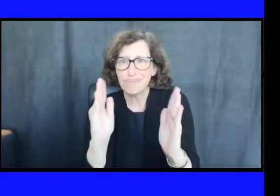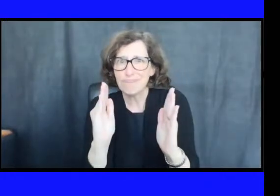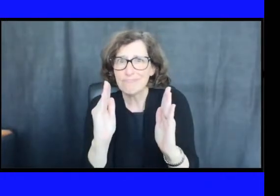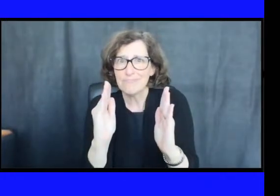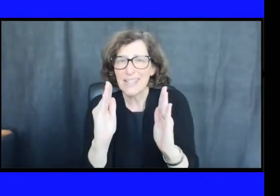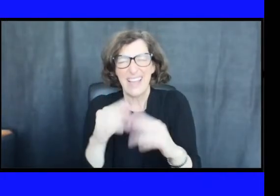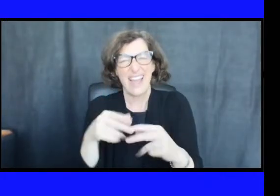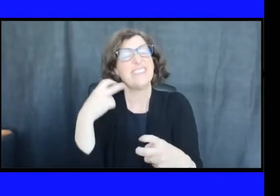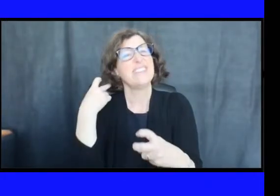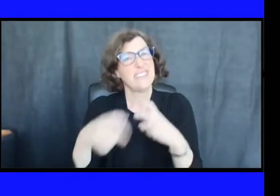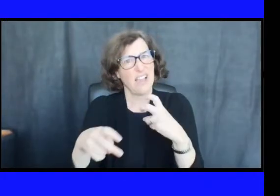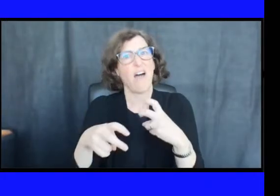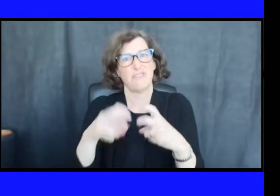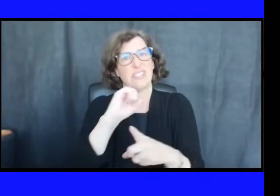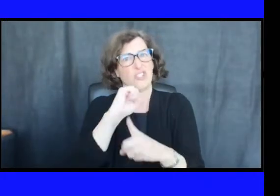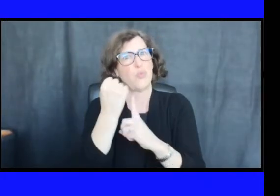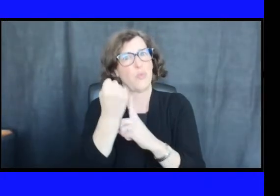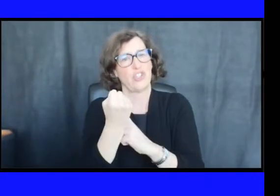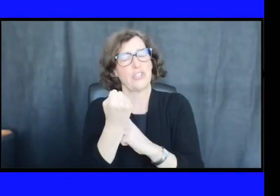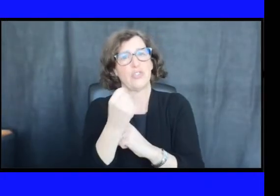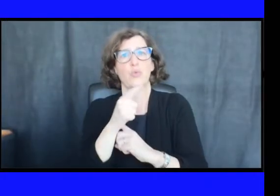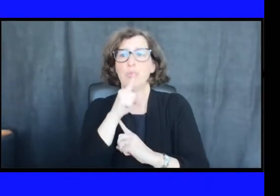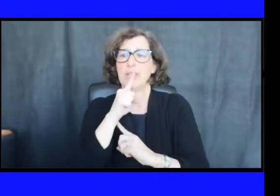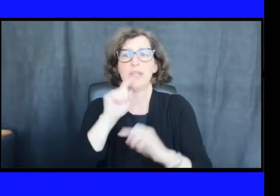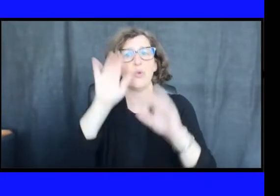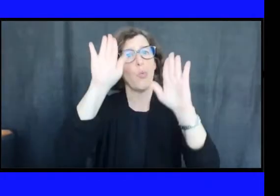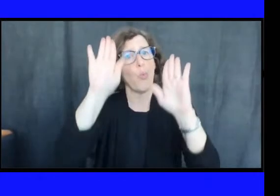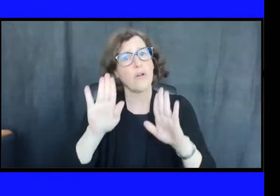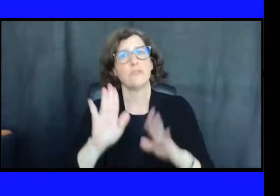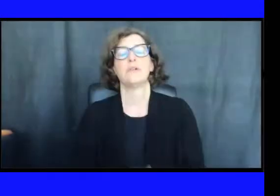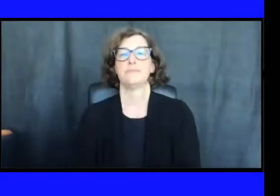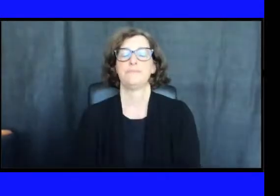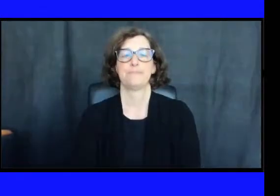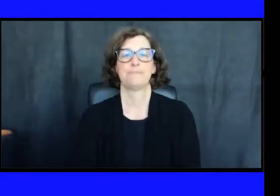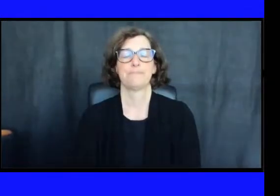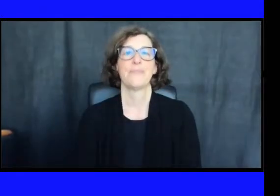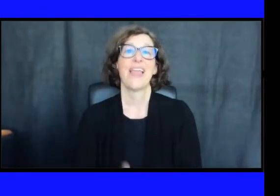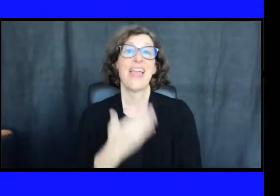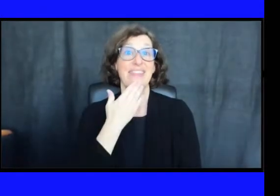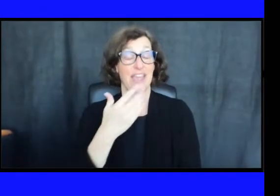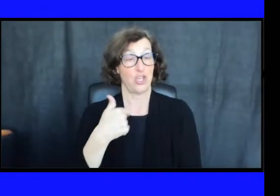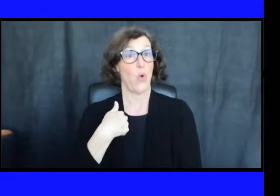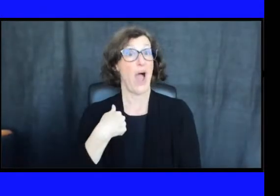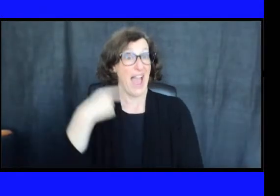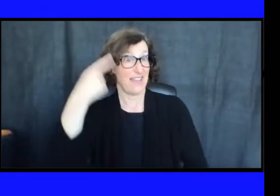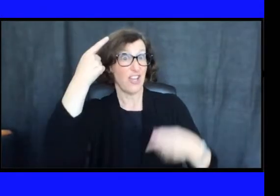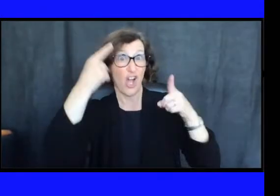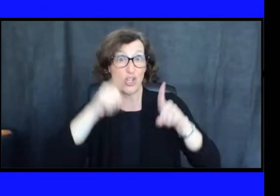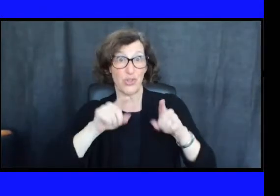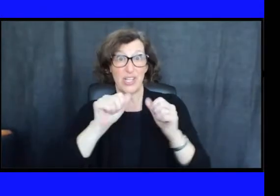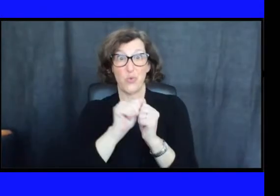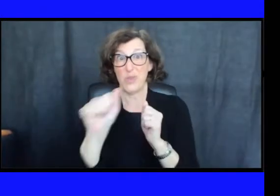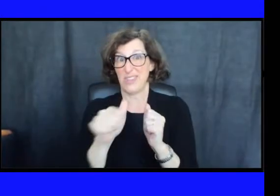under very challenging circumstances. So thank you, Mateo. Thank you.